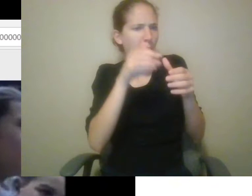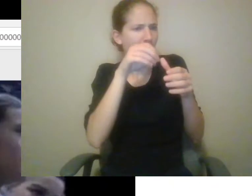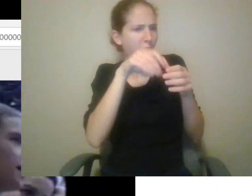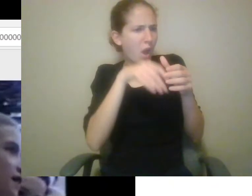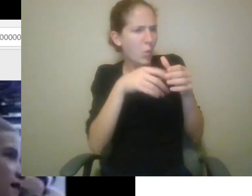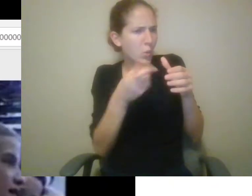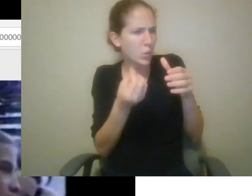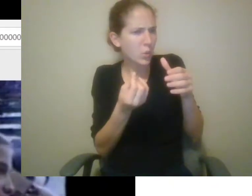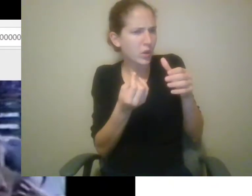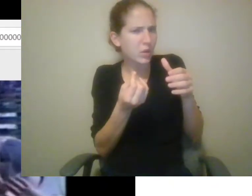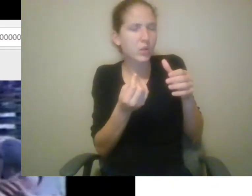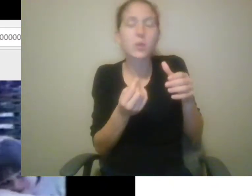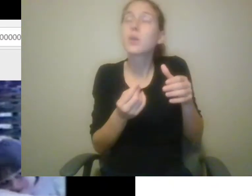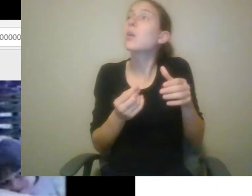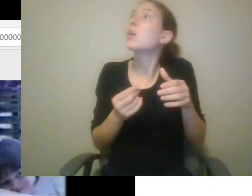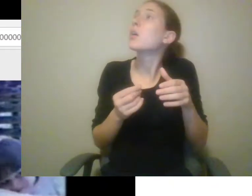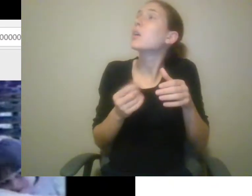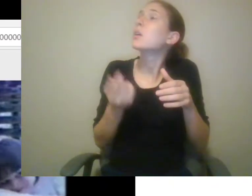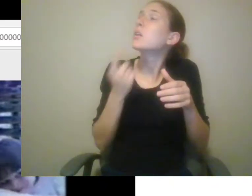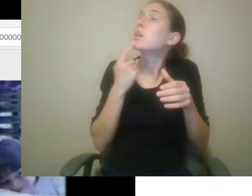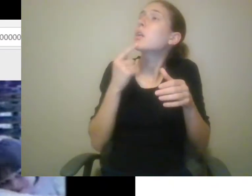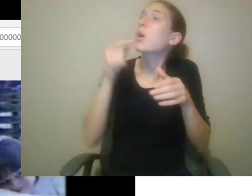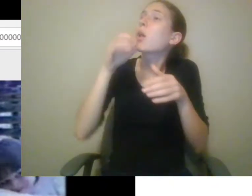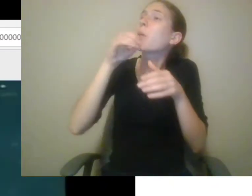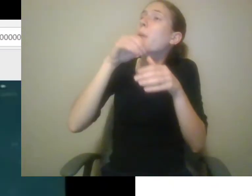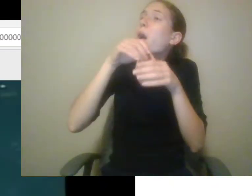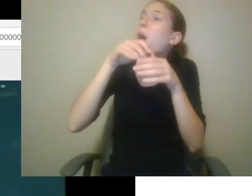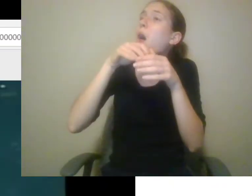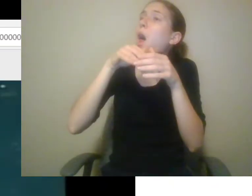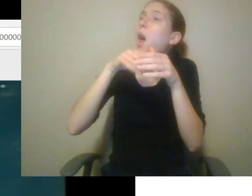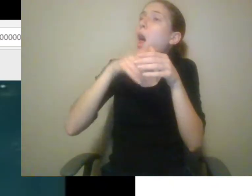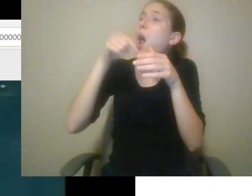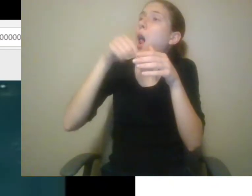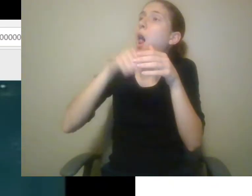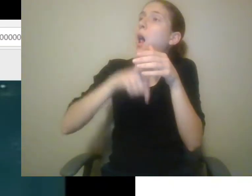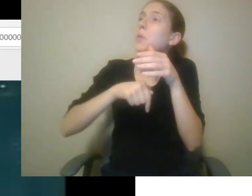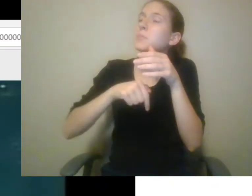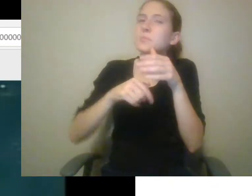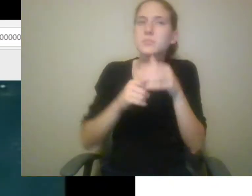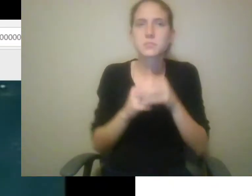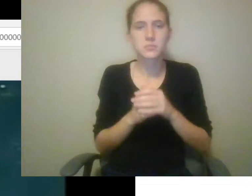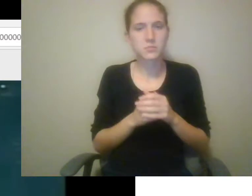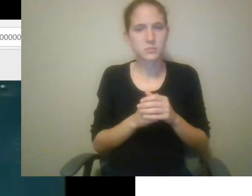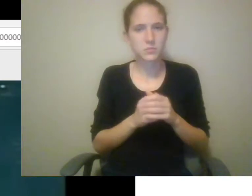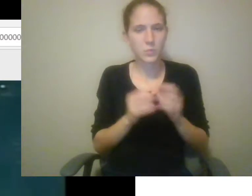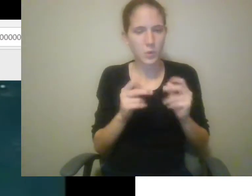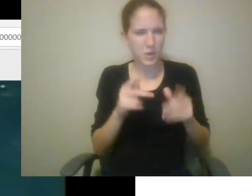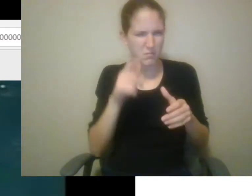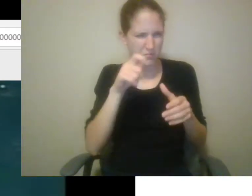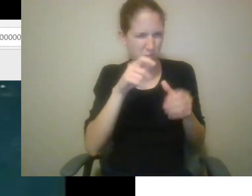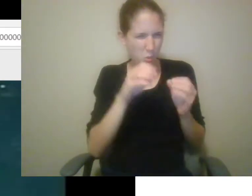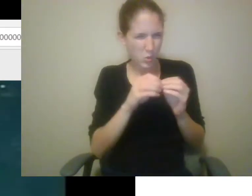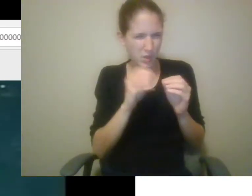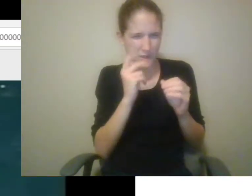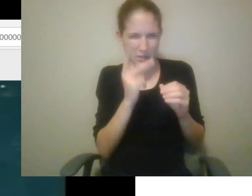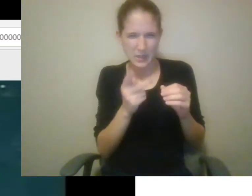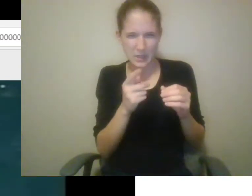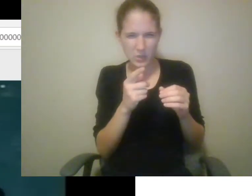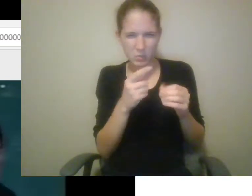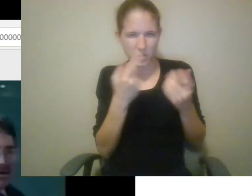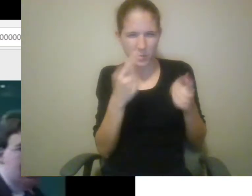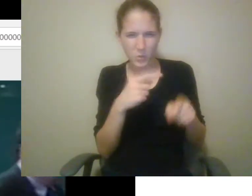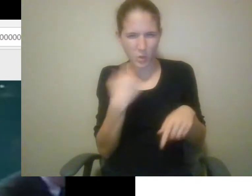Like a hot. Okay. What would happen here? I'll even add a little bit more so you can get a better chance to see it a little bit more.